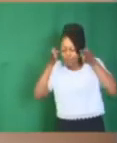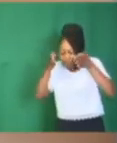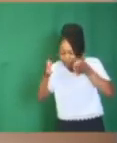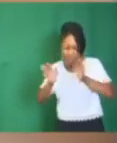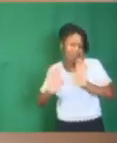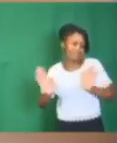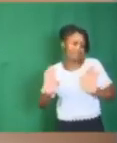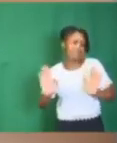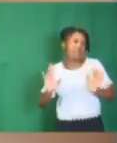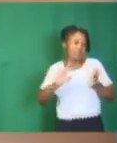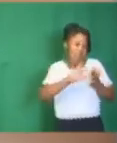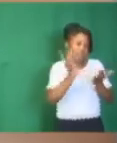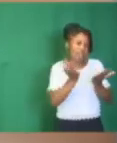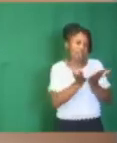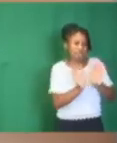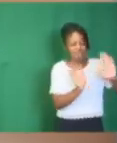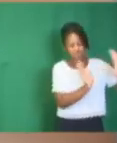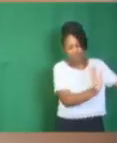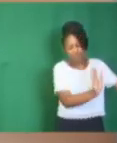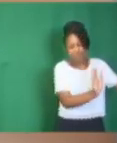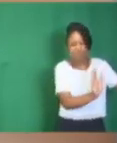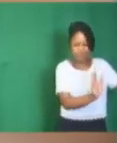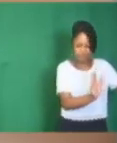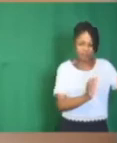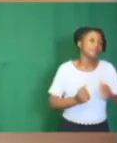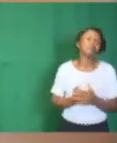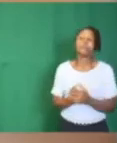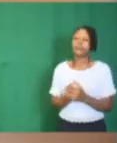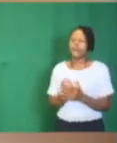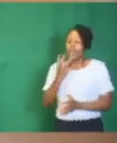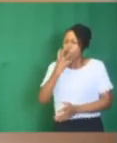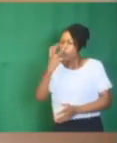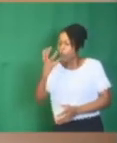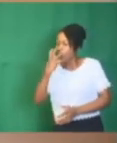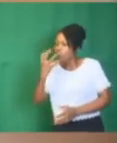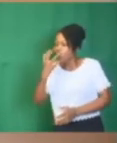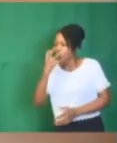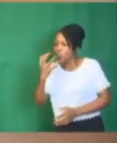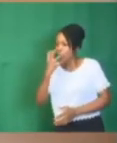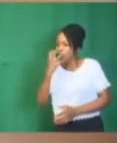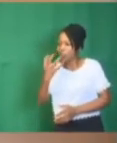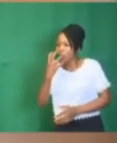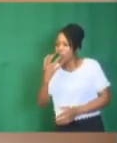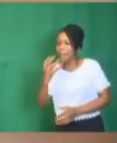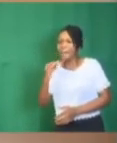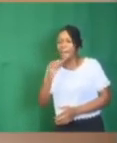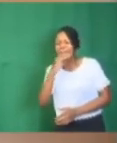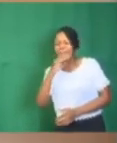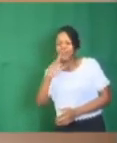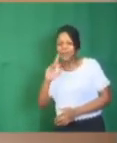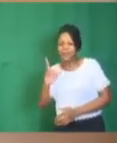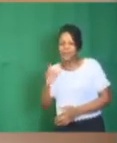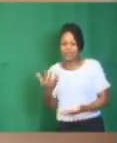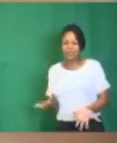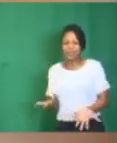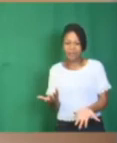me define what respiration is. Respiration is the process by which food is